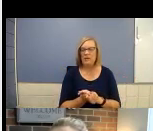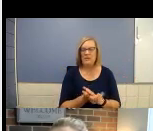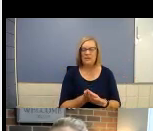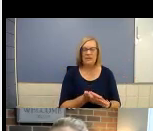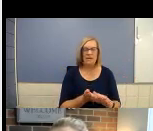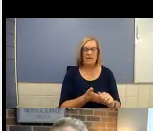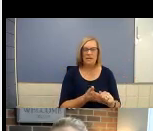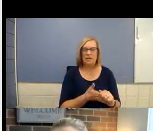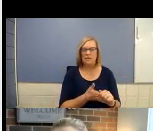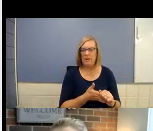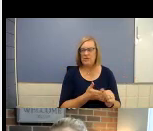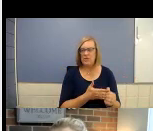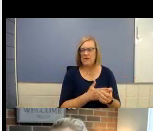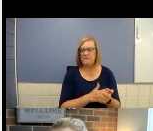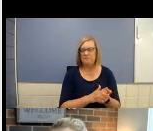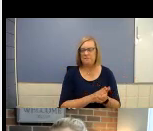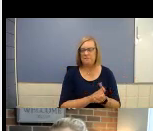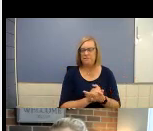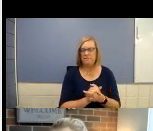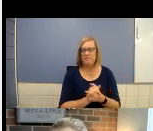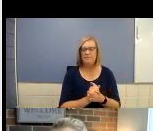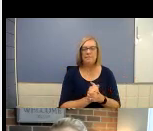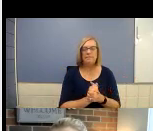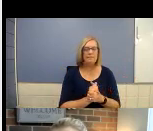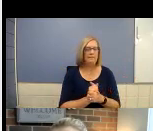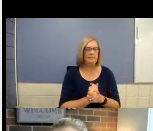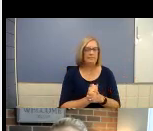want information on.